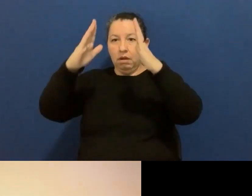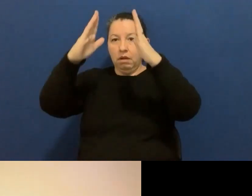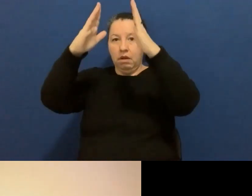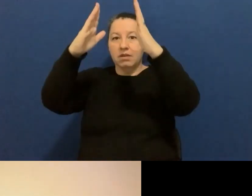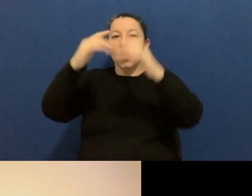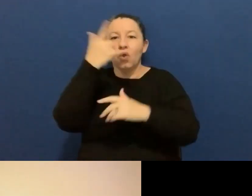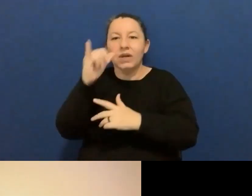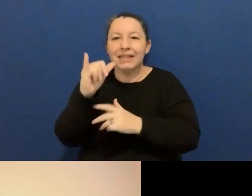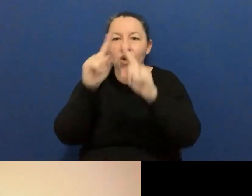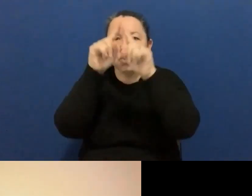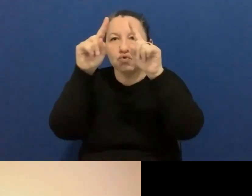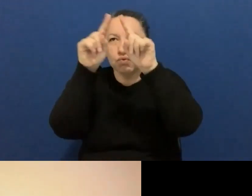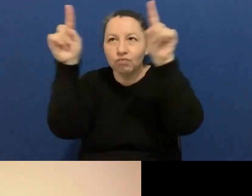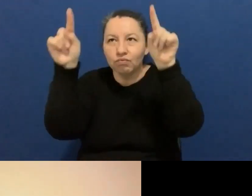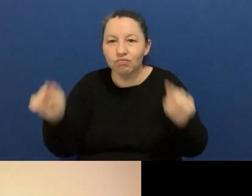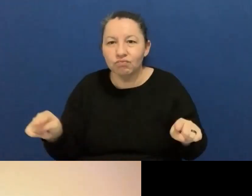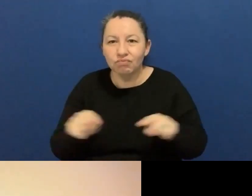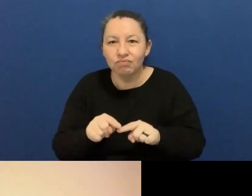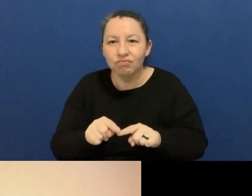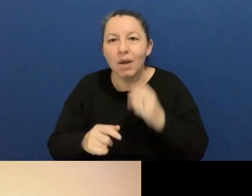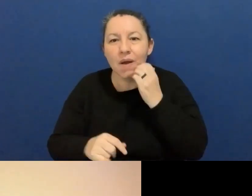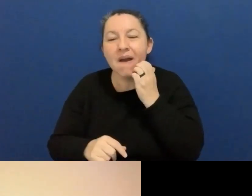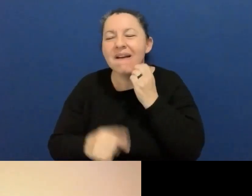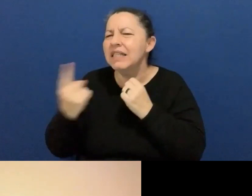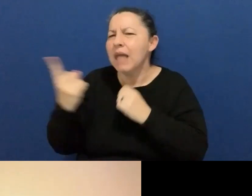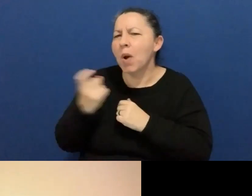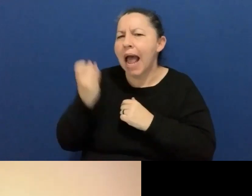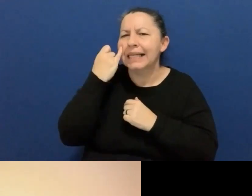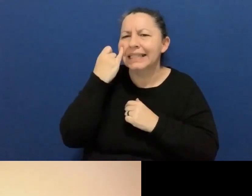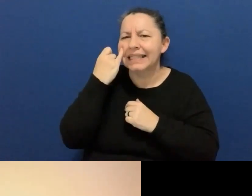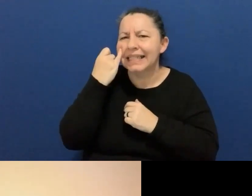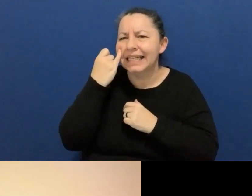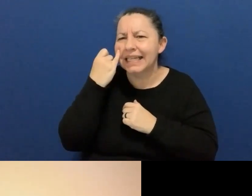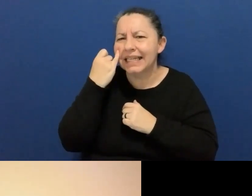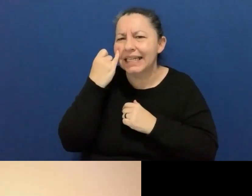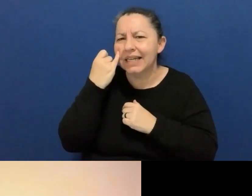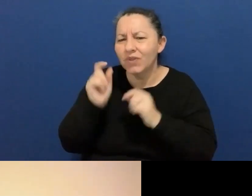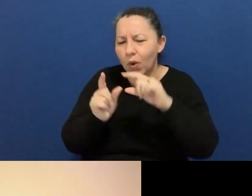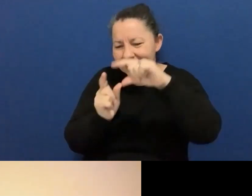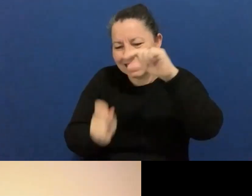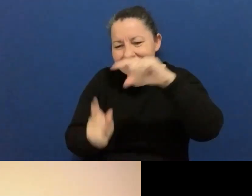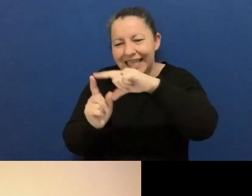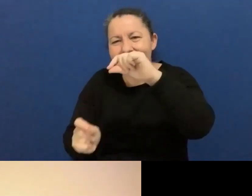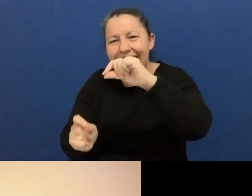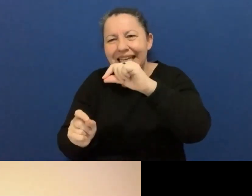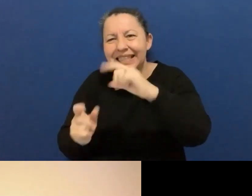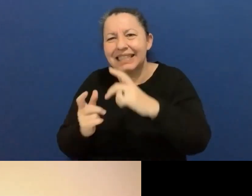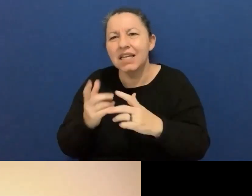Oh, interesting. And someone asked if the slits in the wall, that if they were not being used by archers, could they be for